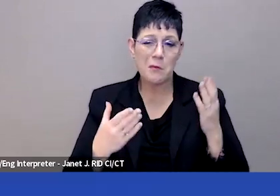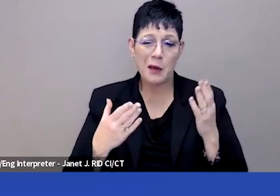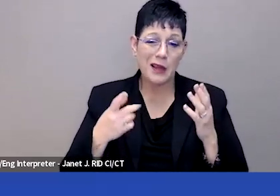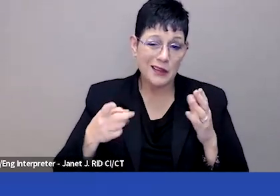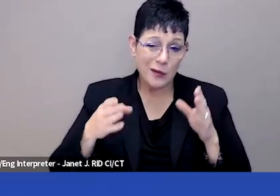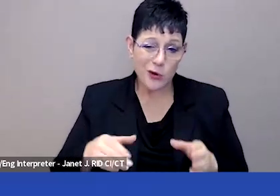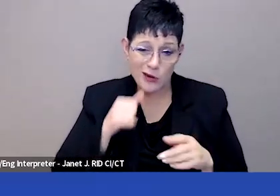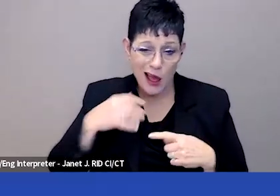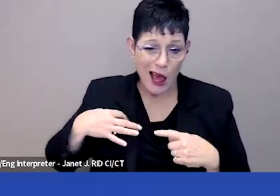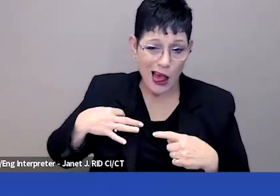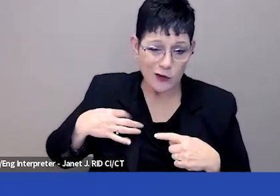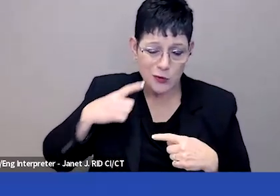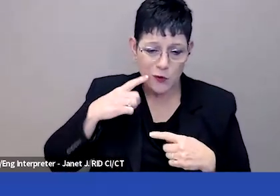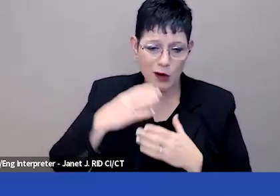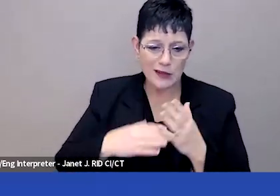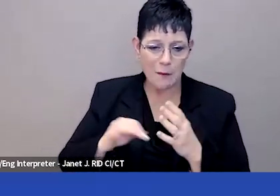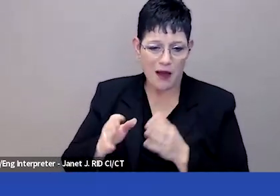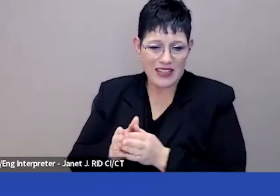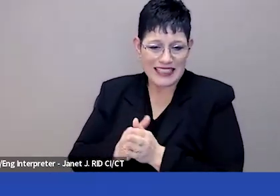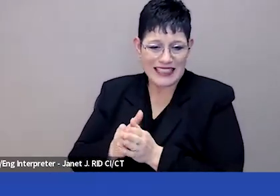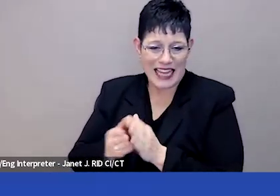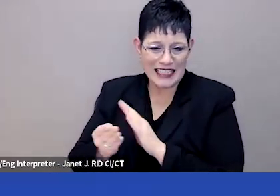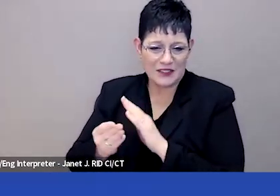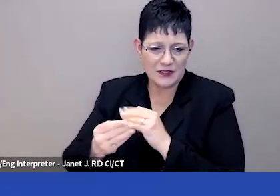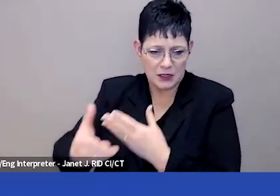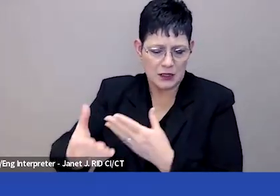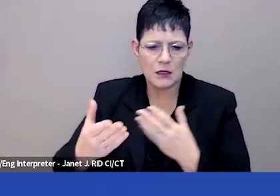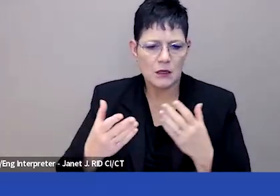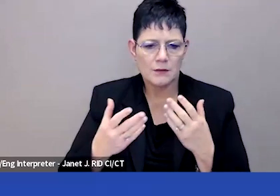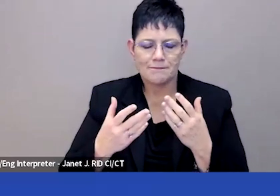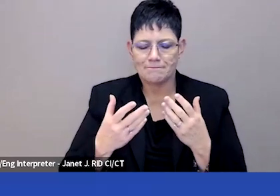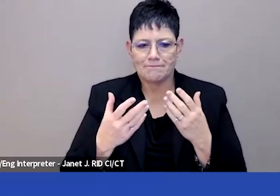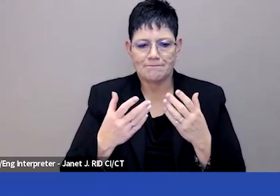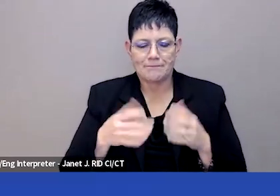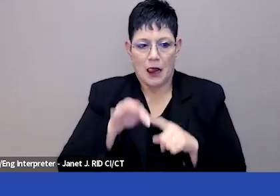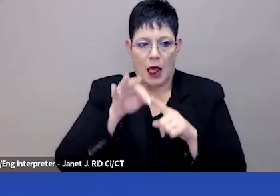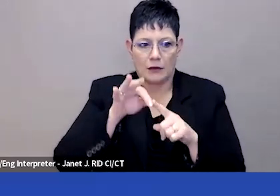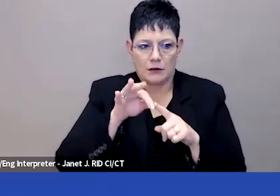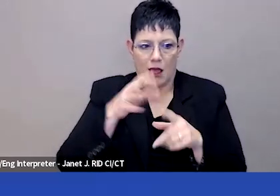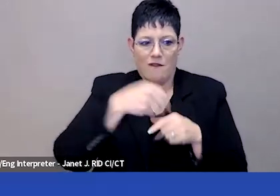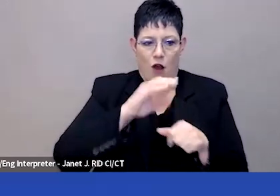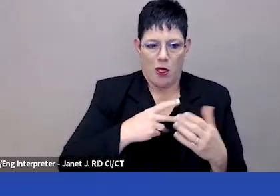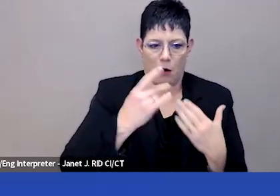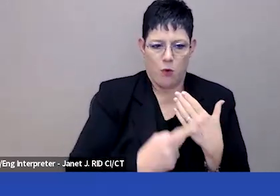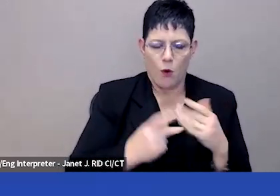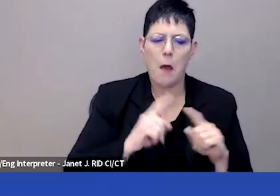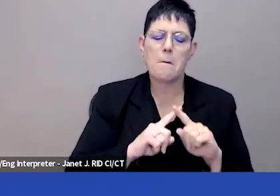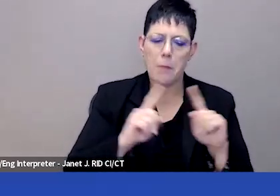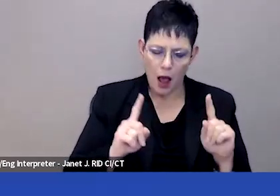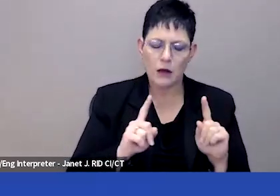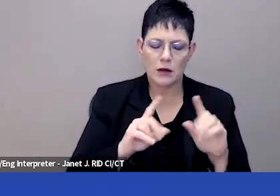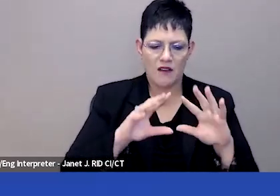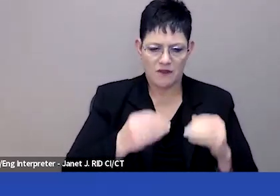for some of the incentives unless they are caring for somebody in our program. Then a family caregiver can also receive